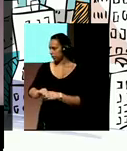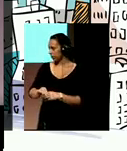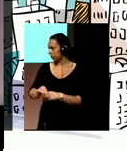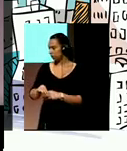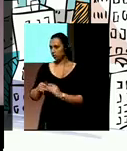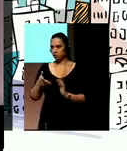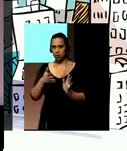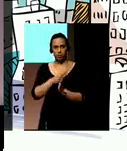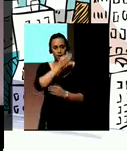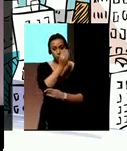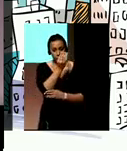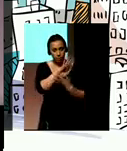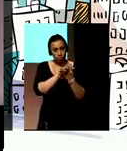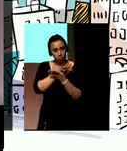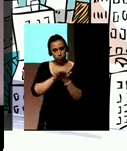is, but